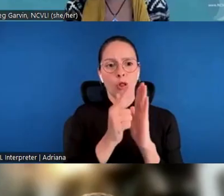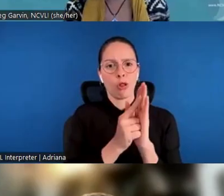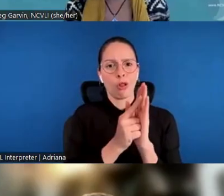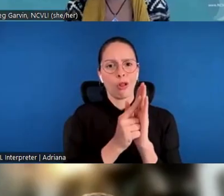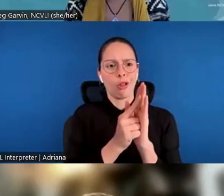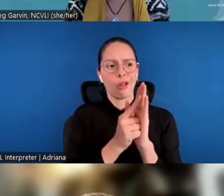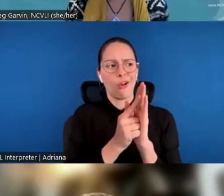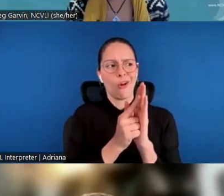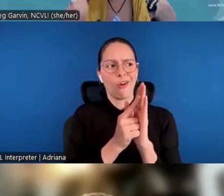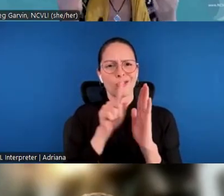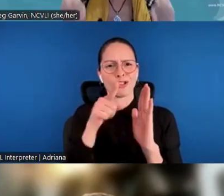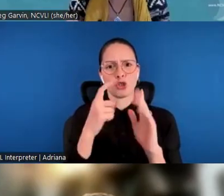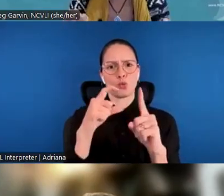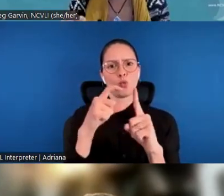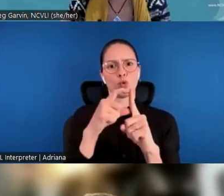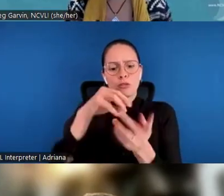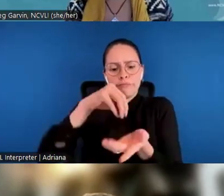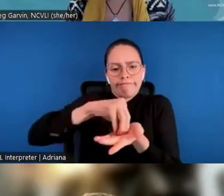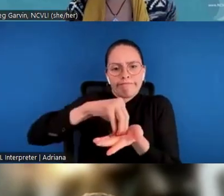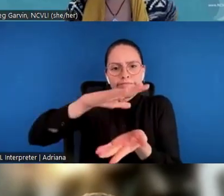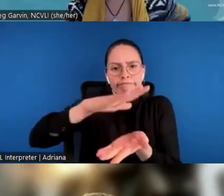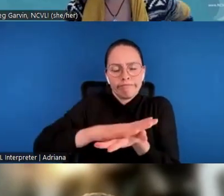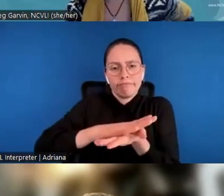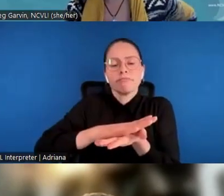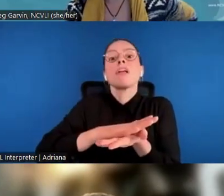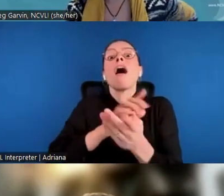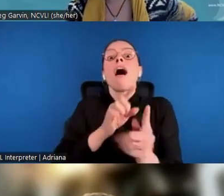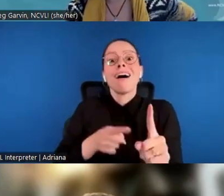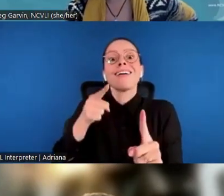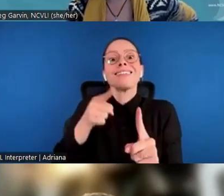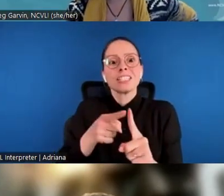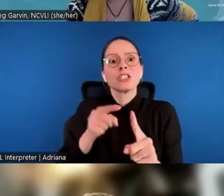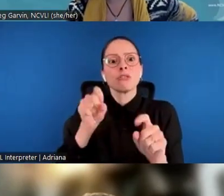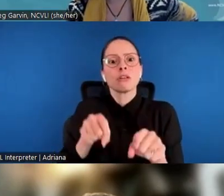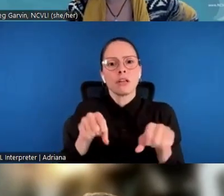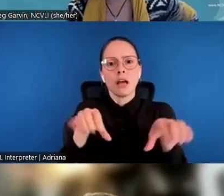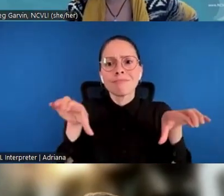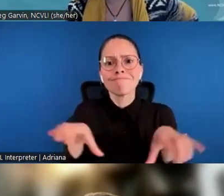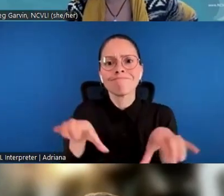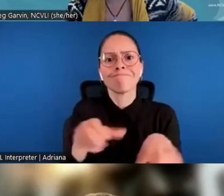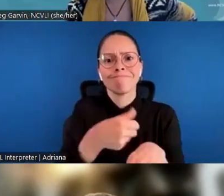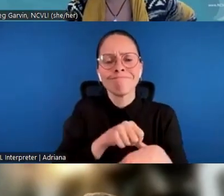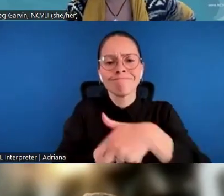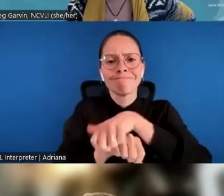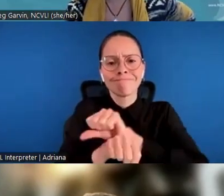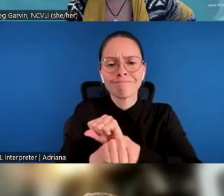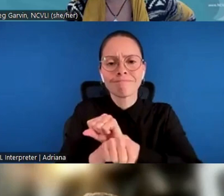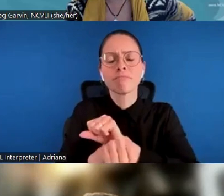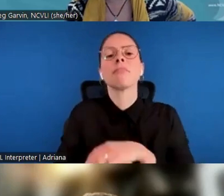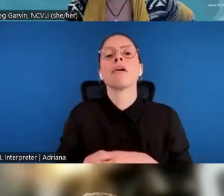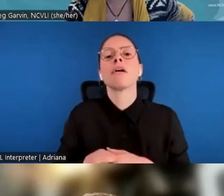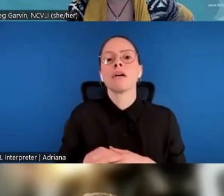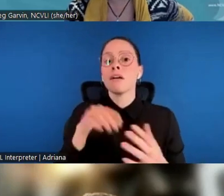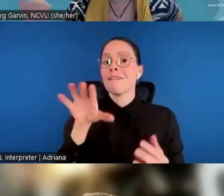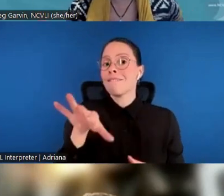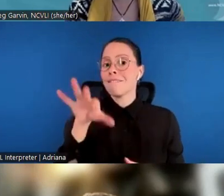words on paper until you can do something with them. And what was being discovered about many of the rights that were passed into statute and constitutional amendment